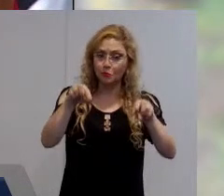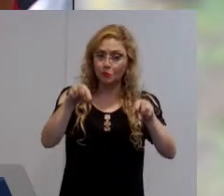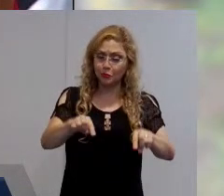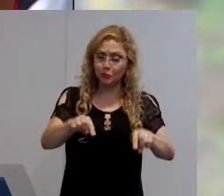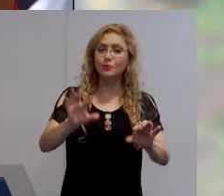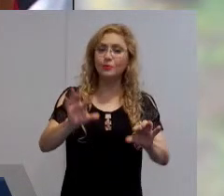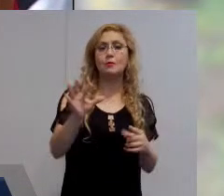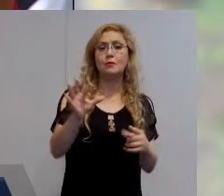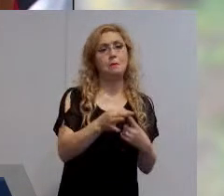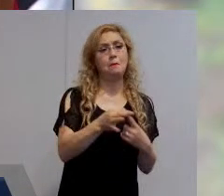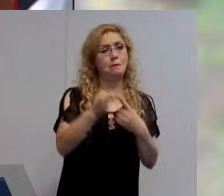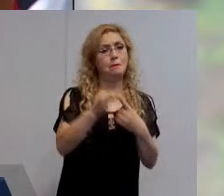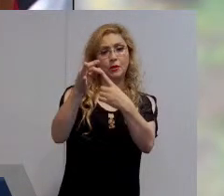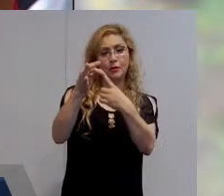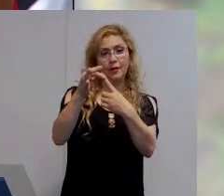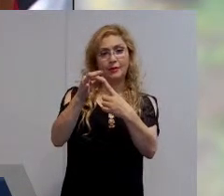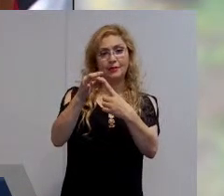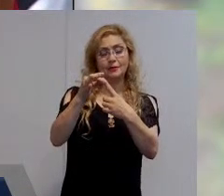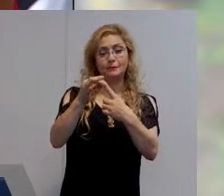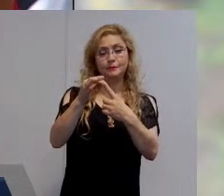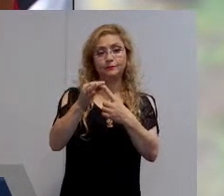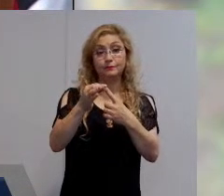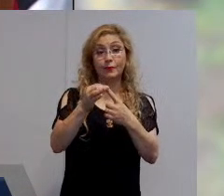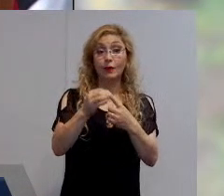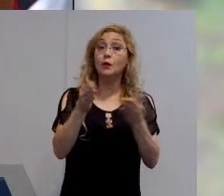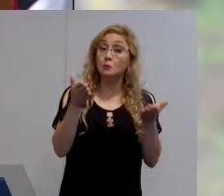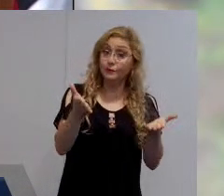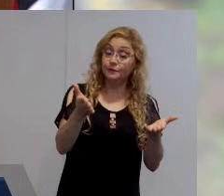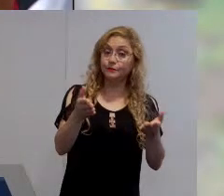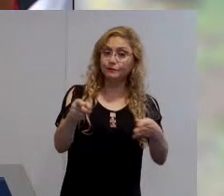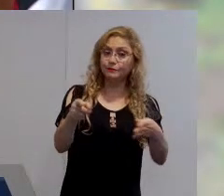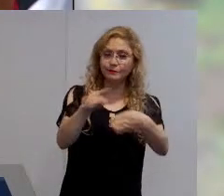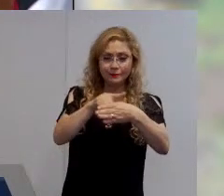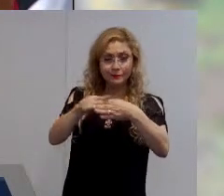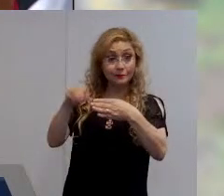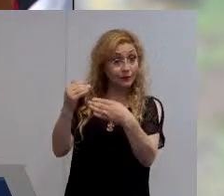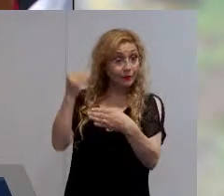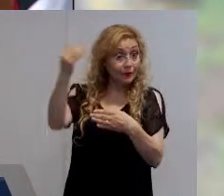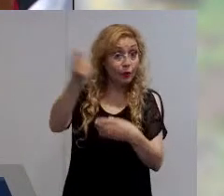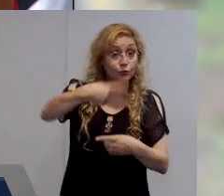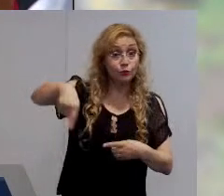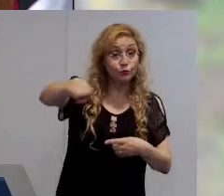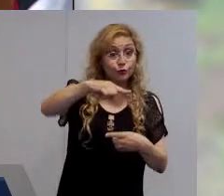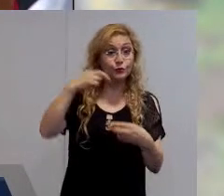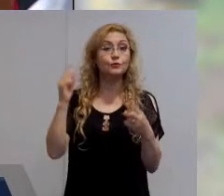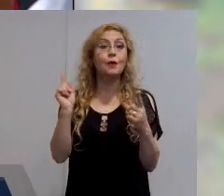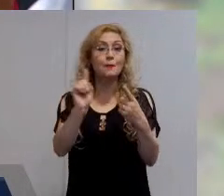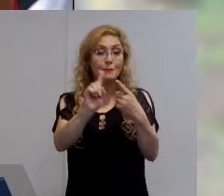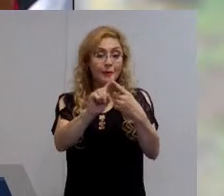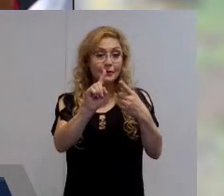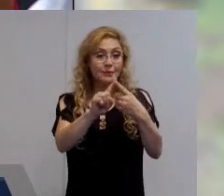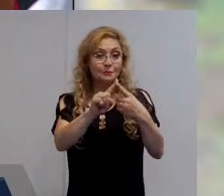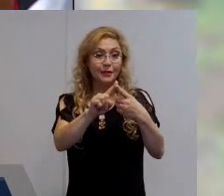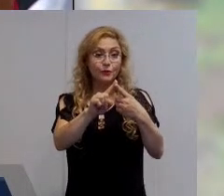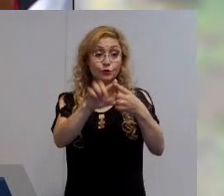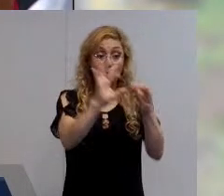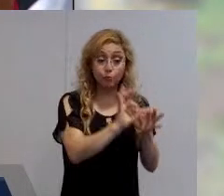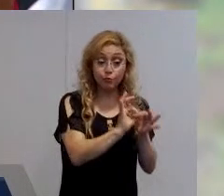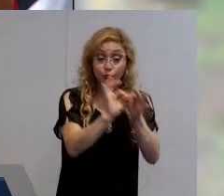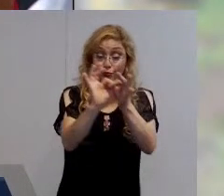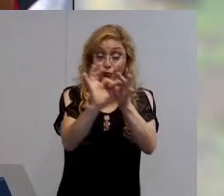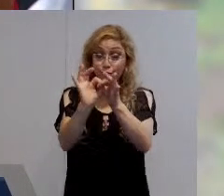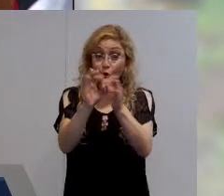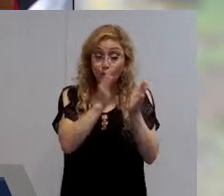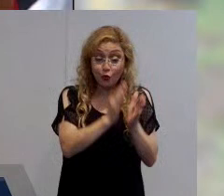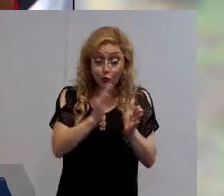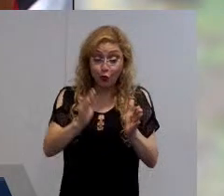the priorities. That is why in the next week, we will be participating as